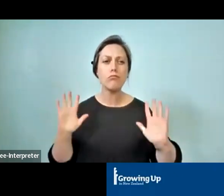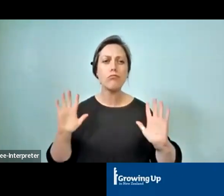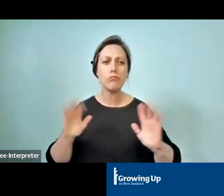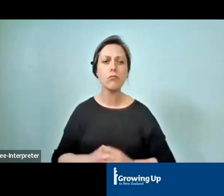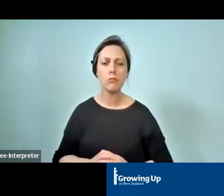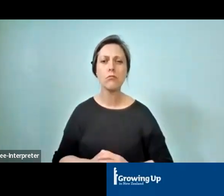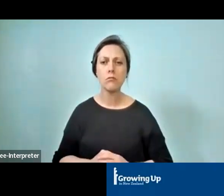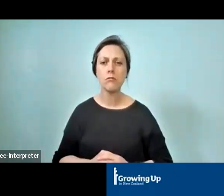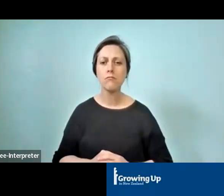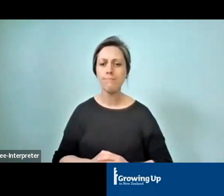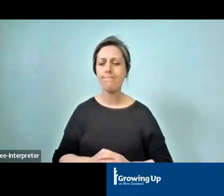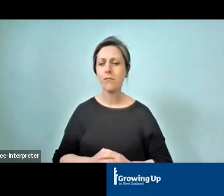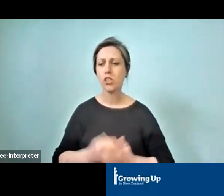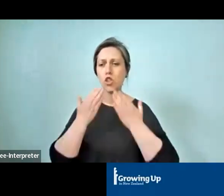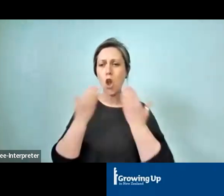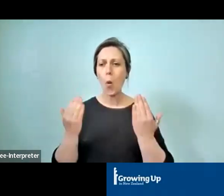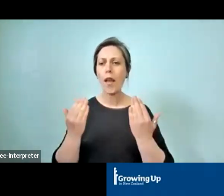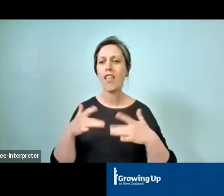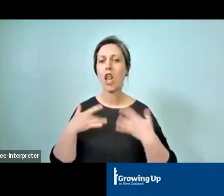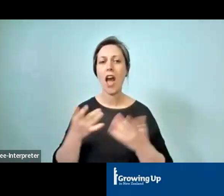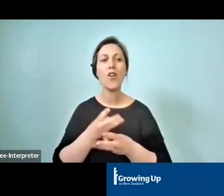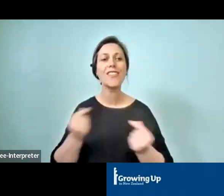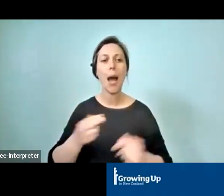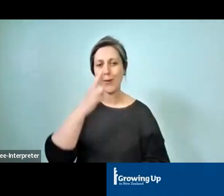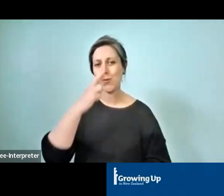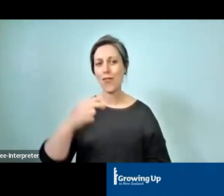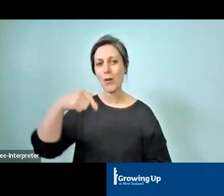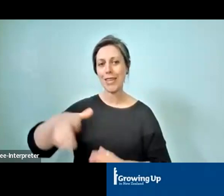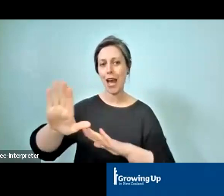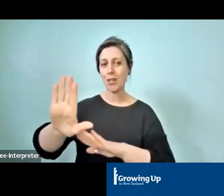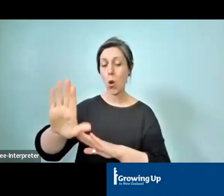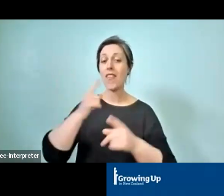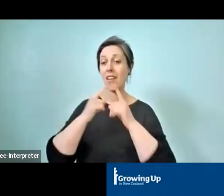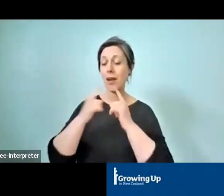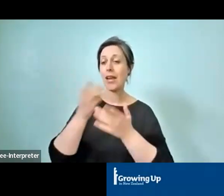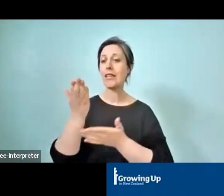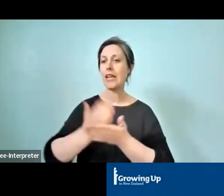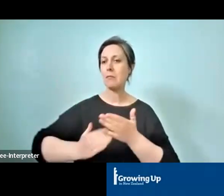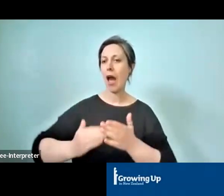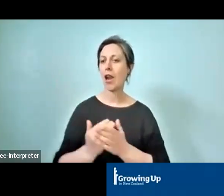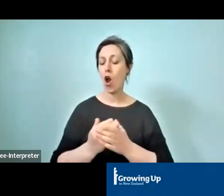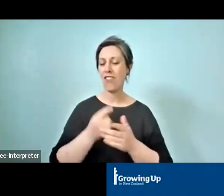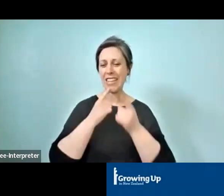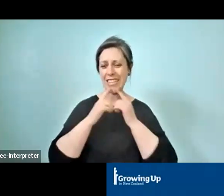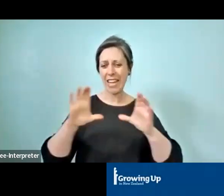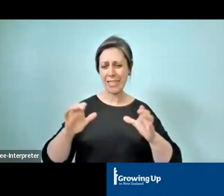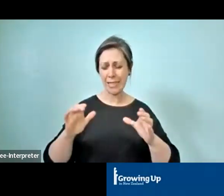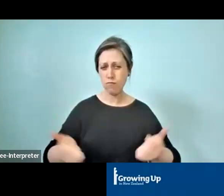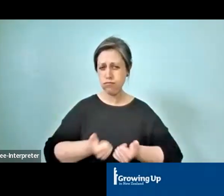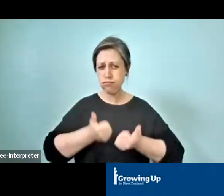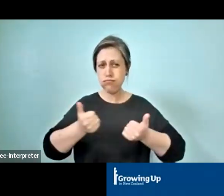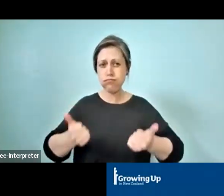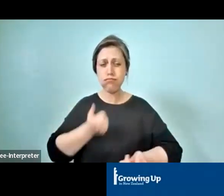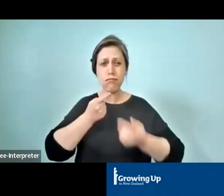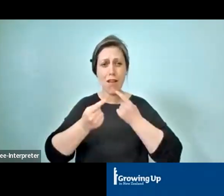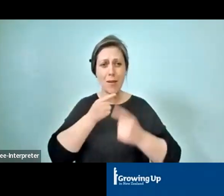of 12-year-olds here in Aotearoa. The information that you've seen is part of a rich data set, which is available for your